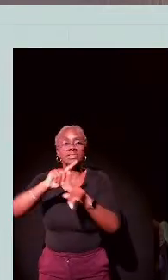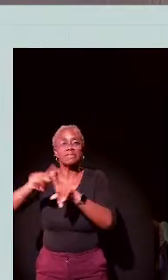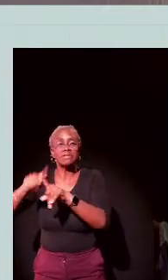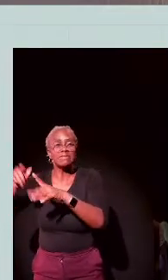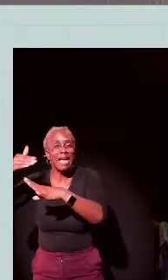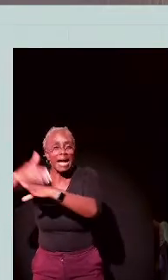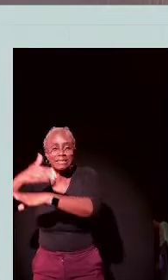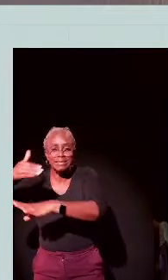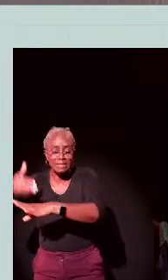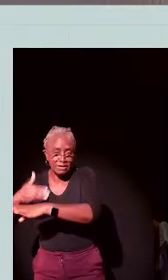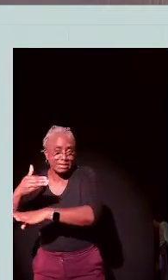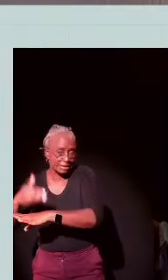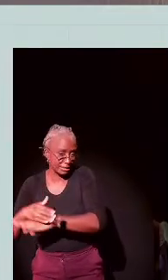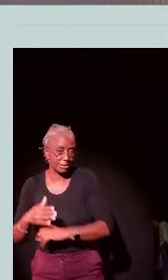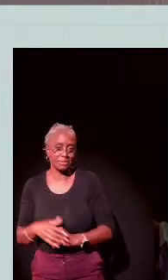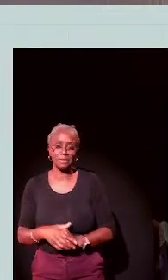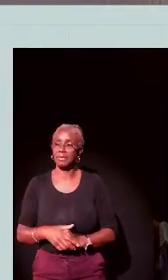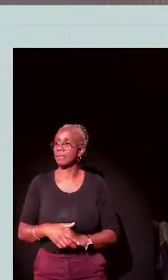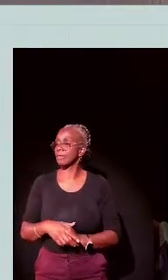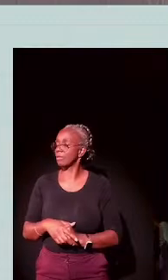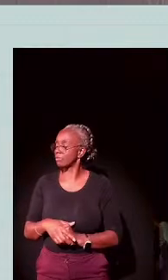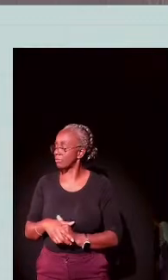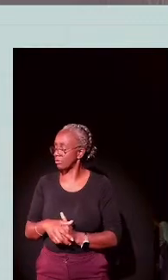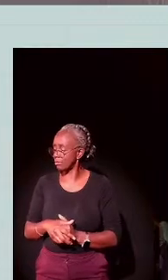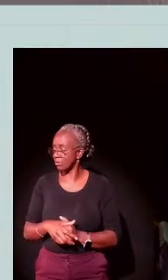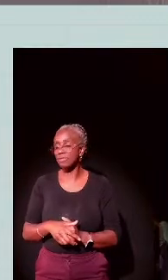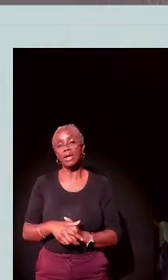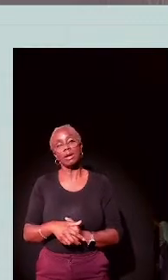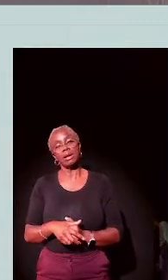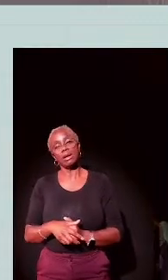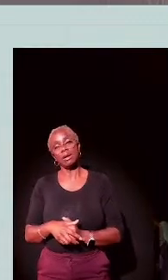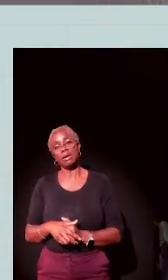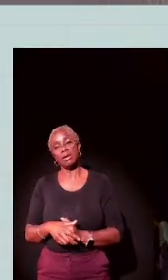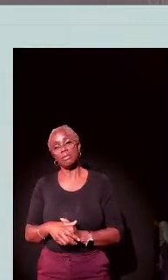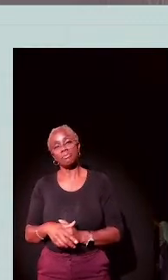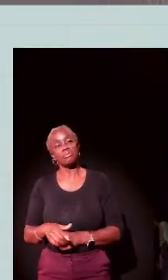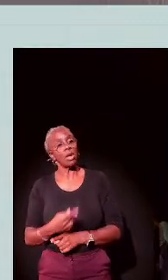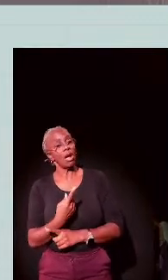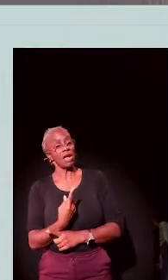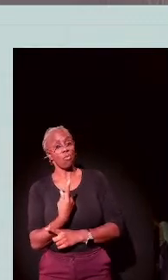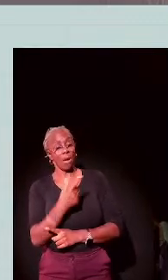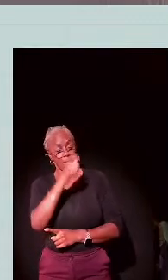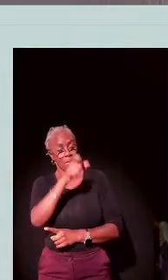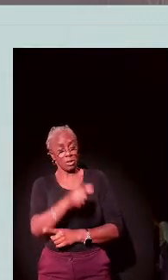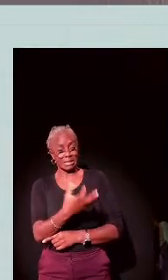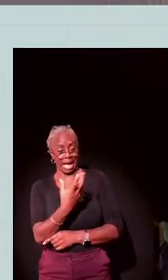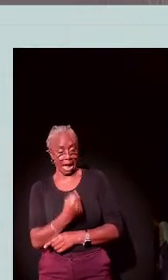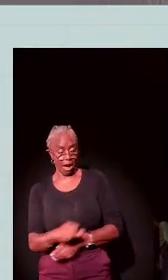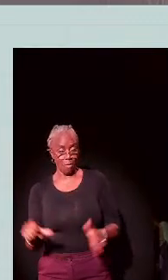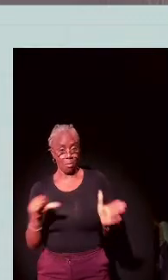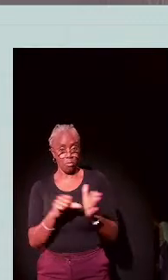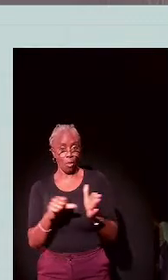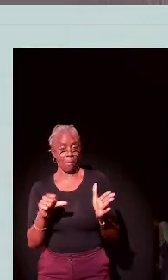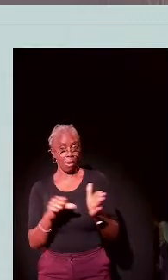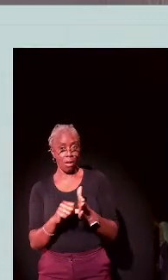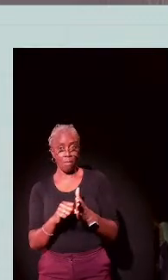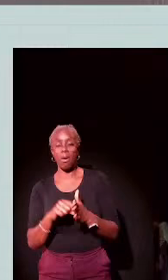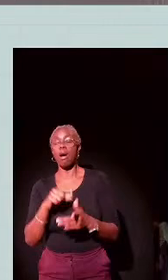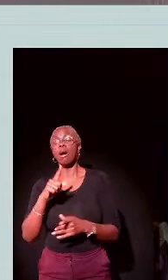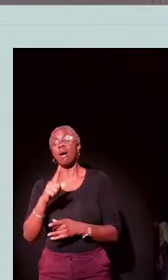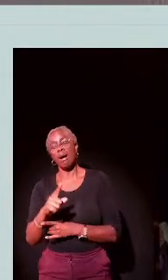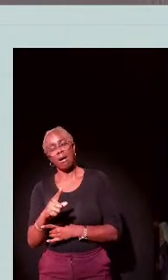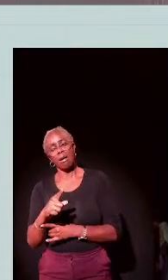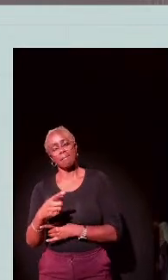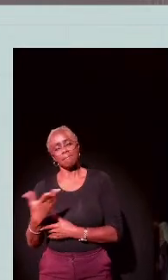that. So the bet really was that if one person's going to be facing this problem, the argument was